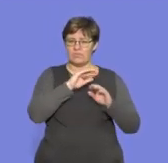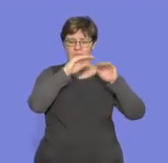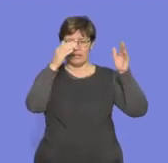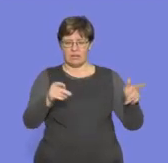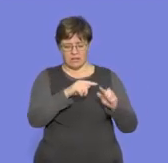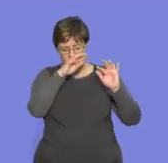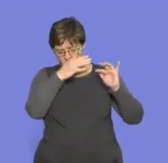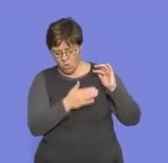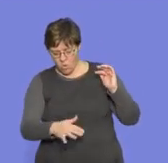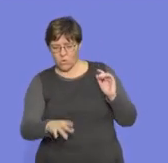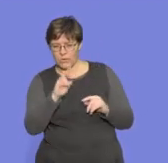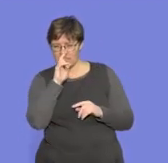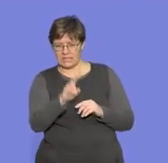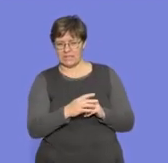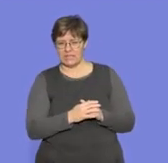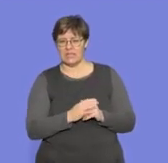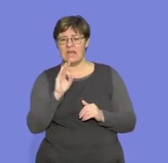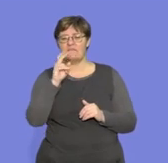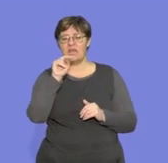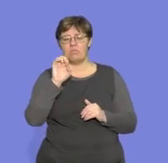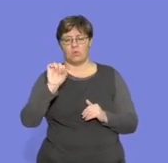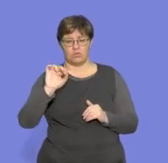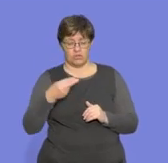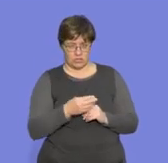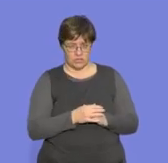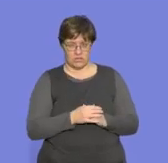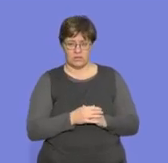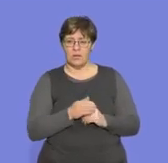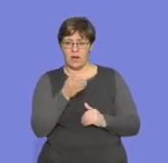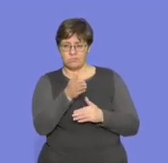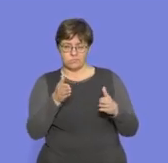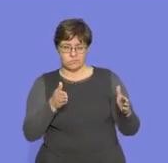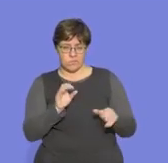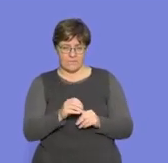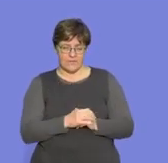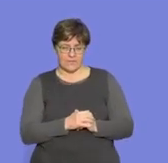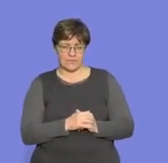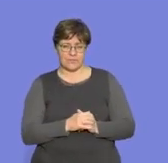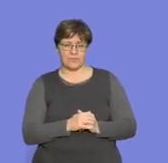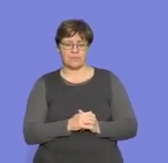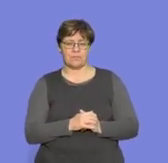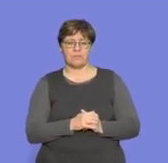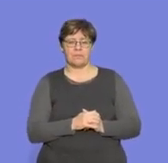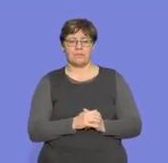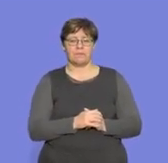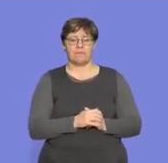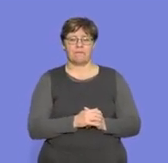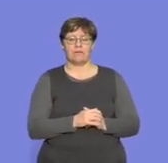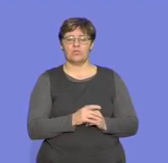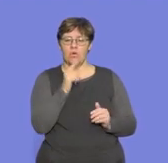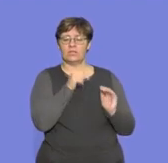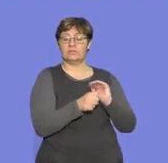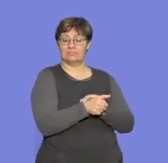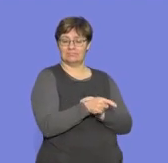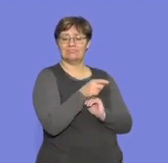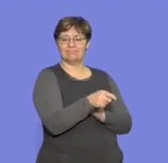of fynbos that you plants can all see in your these areas your here. fynbos plants Okay. all in Also, these areas the here. geometric tortoise Okay. typically found Also, in these the areas, geometric endemic tortoise to the typically Cape found in